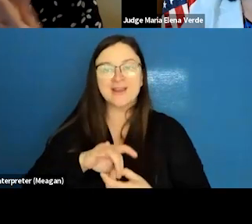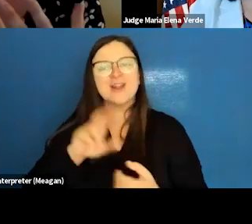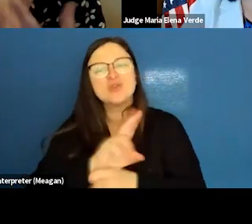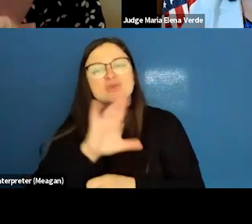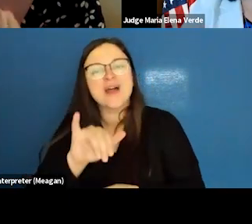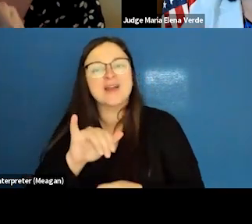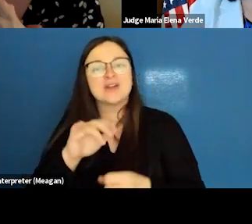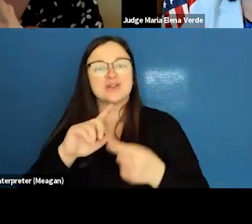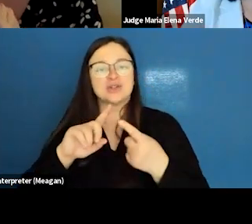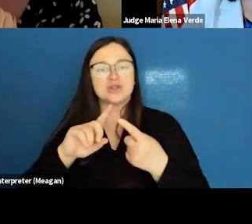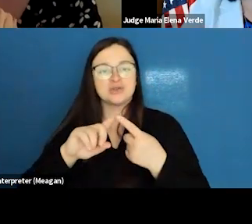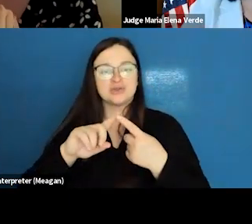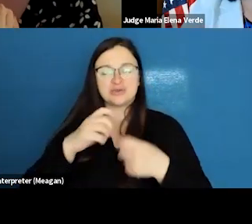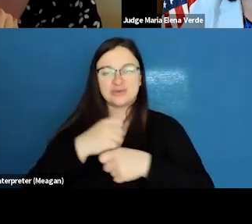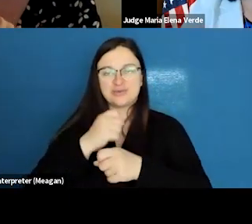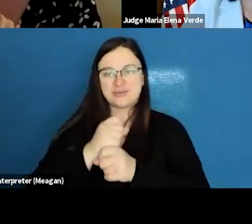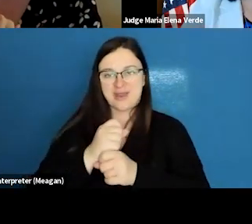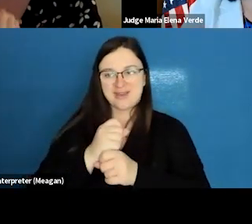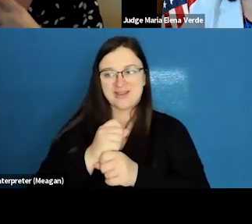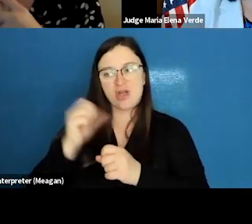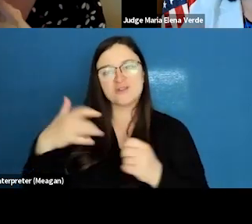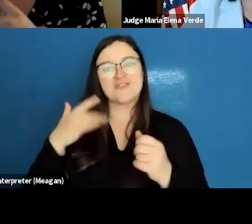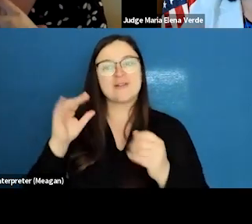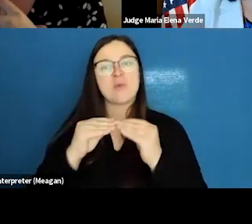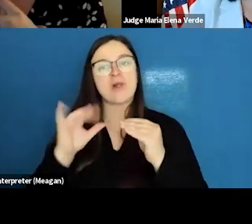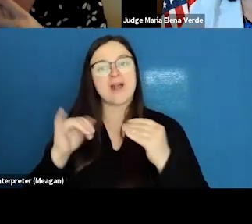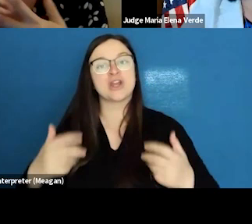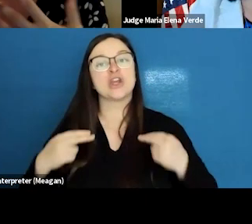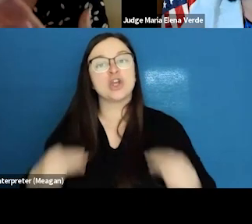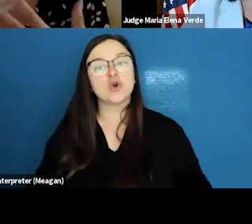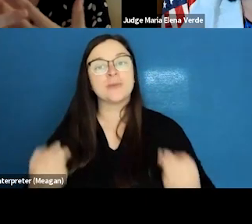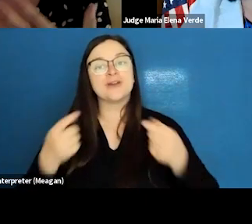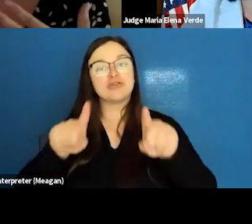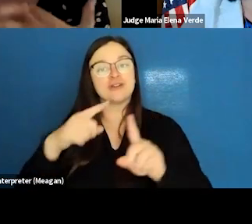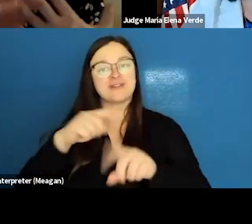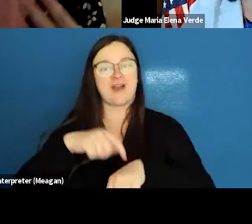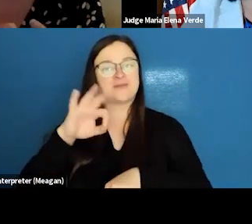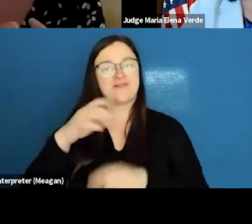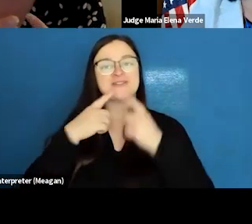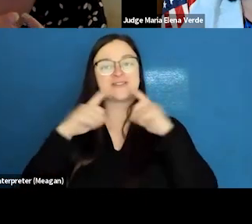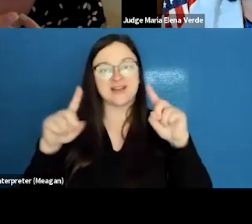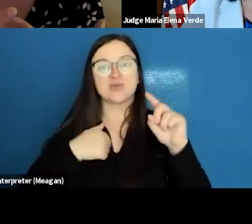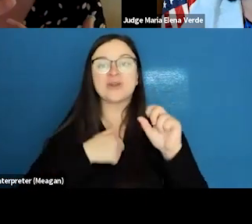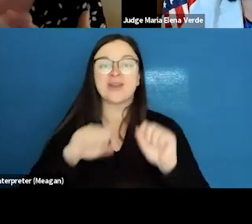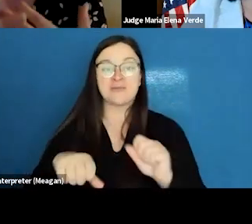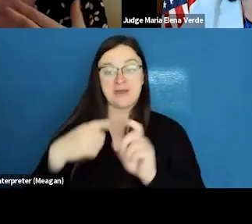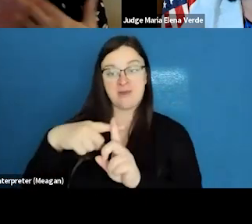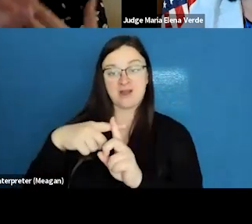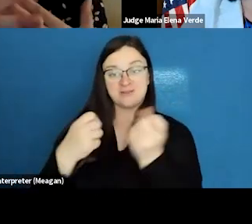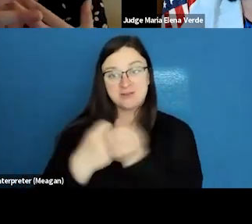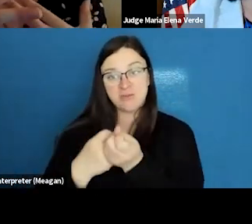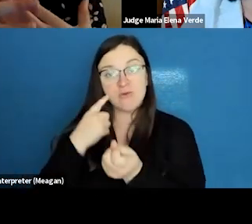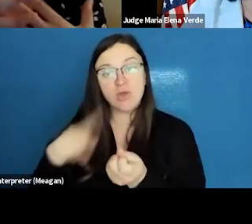others during times of both weakness and success. We can be this positive source of support for these people.